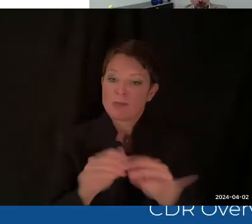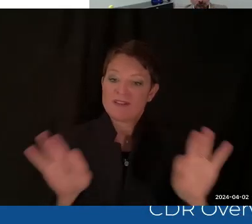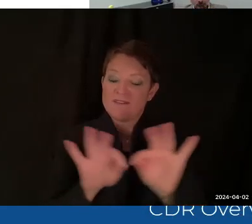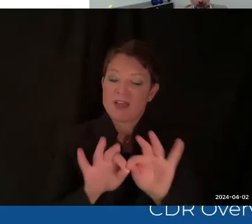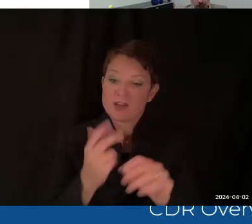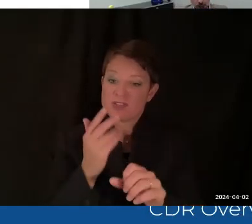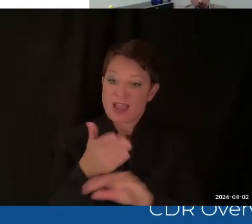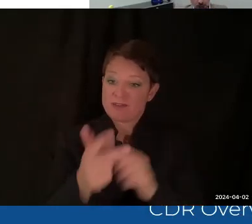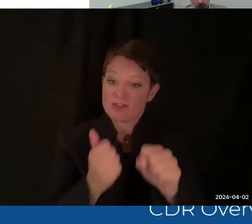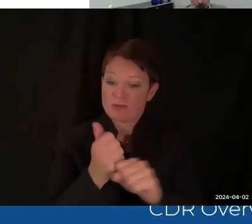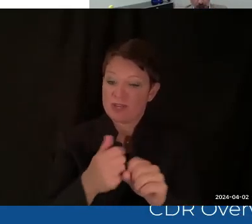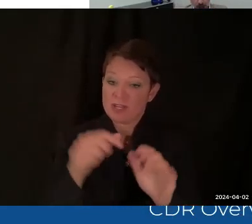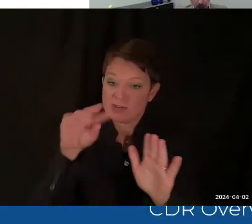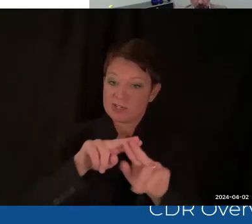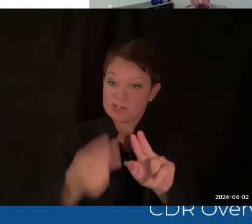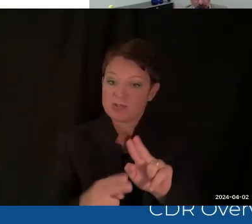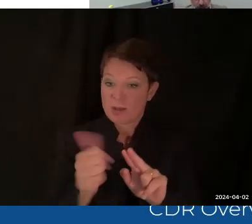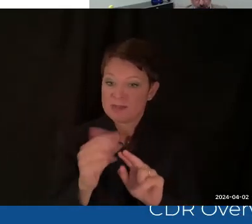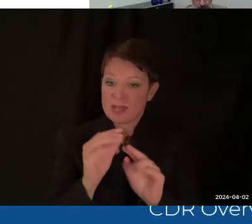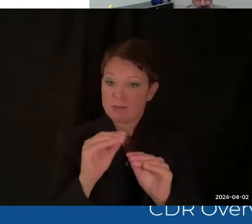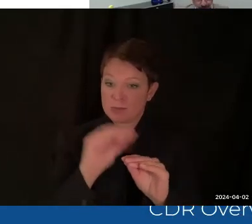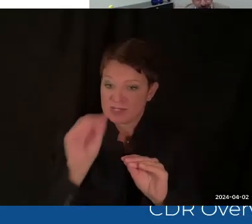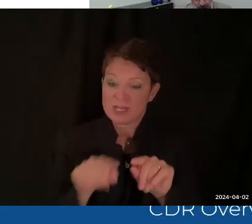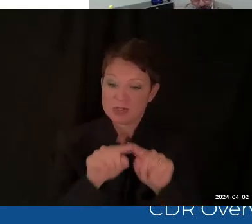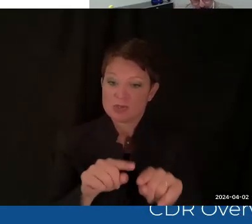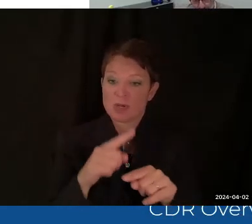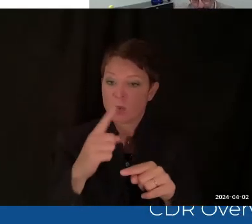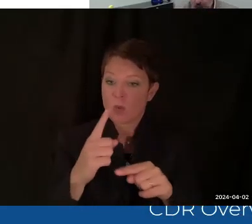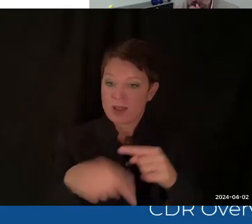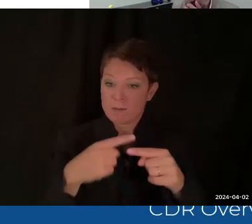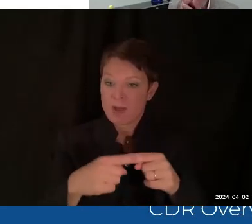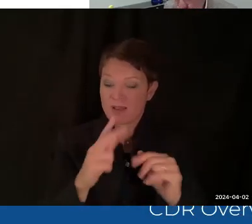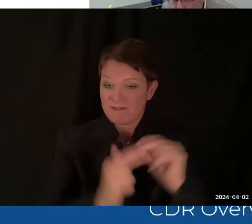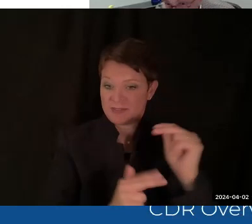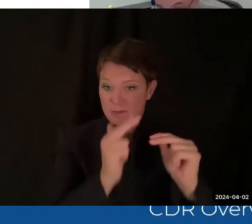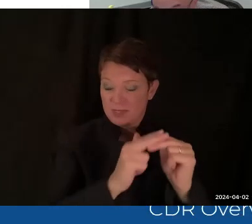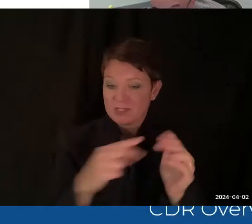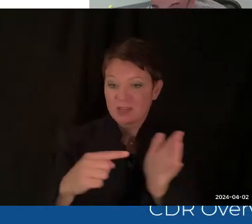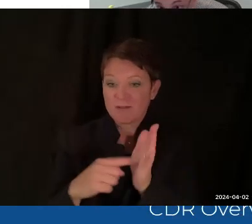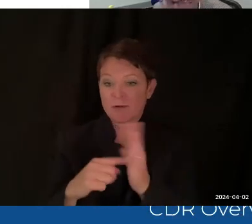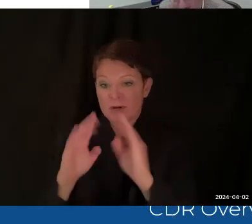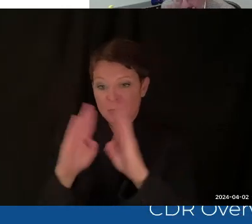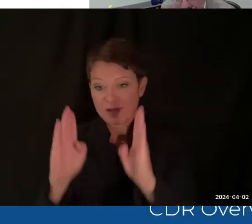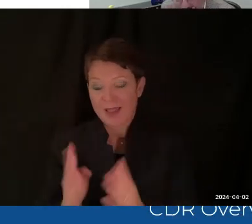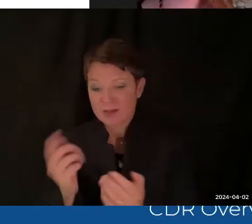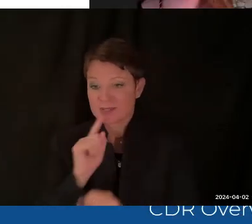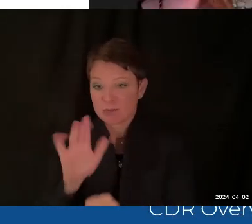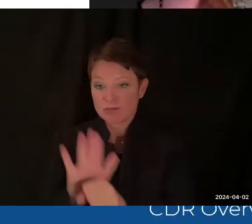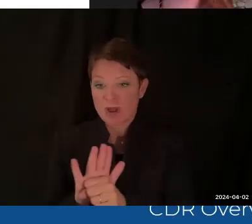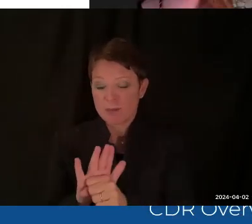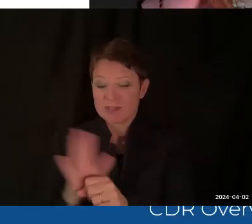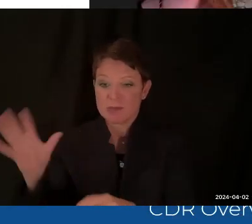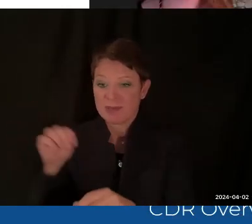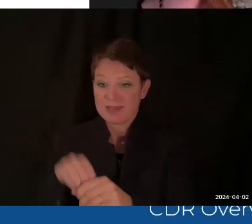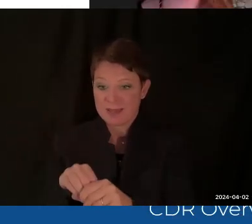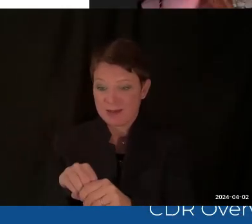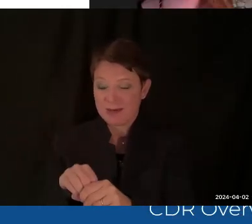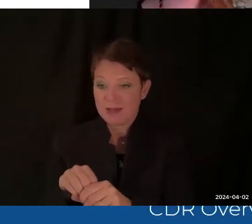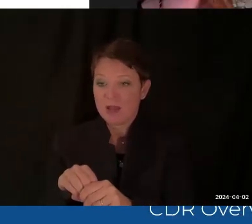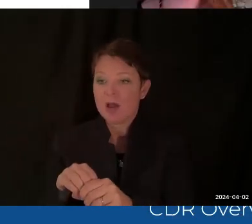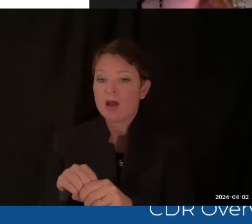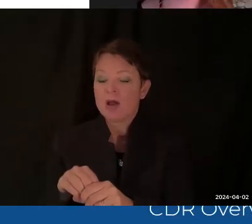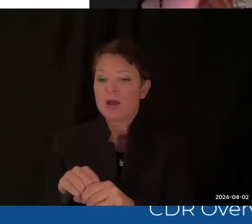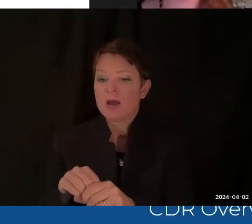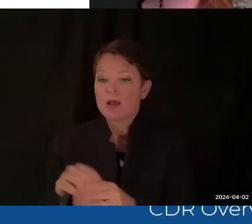years actually dropped 10% within a mile of the building, and the affordable housing that is promised to go along with it